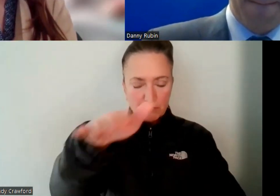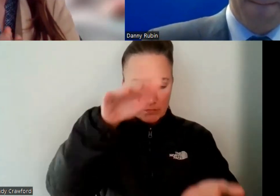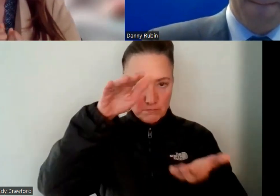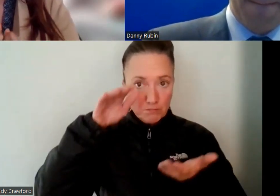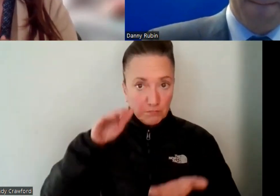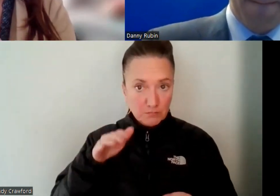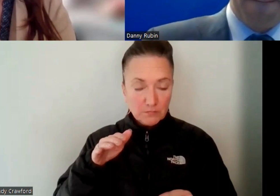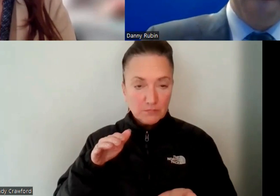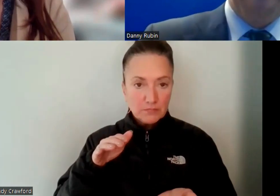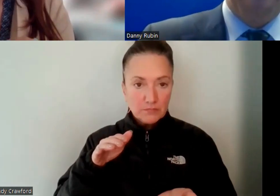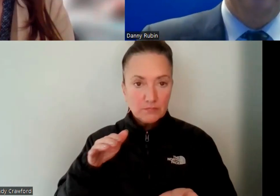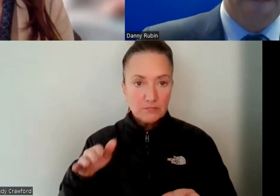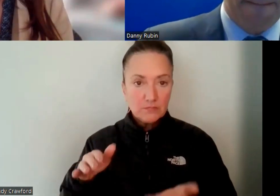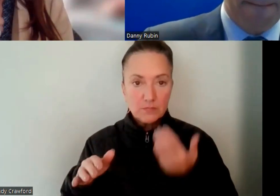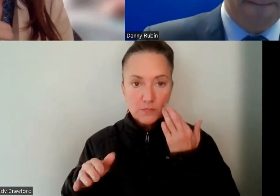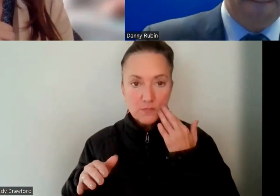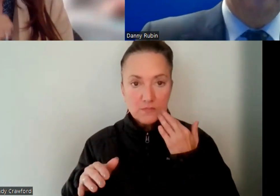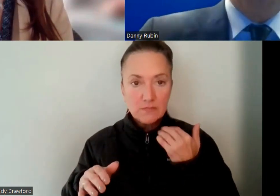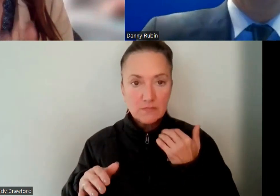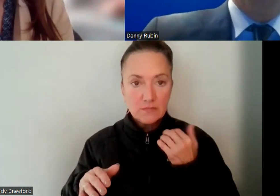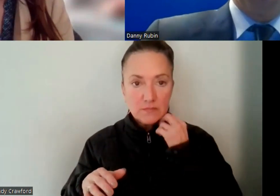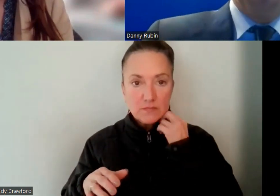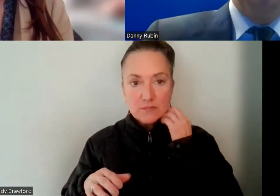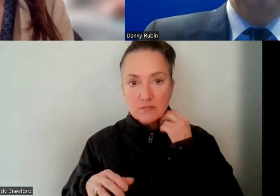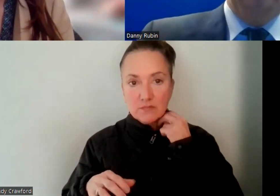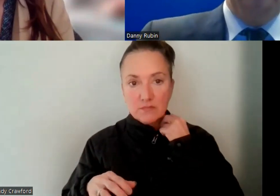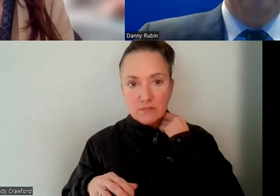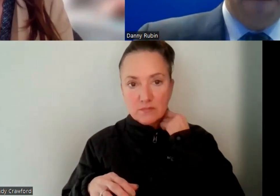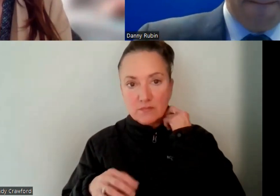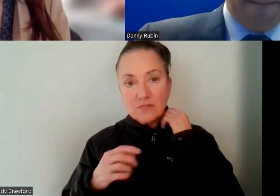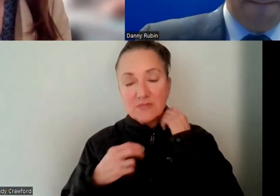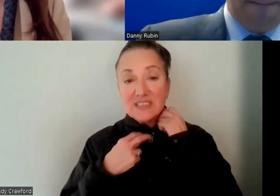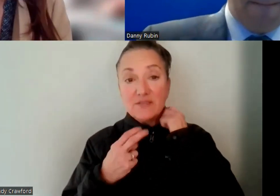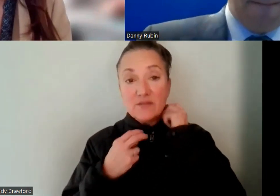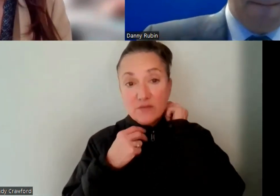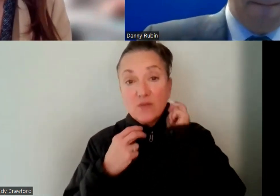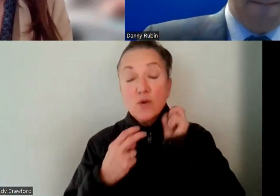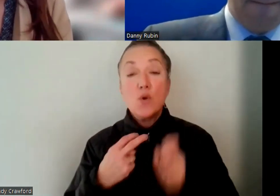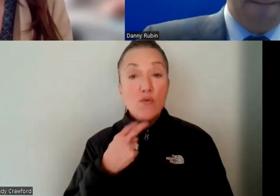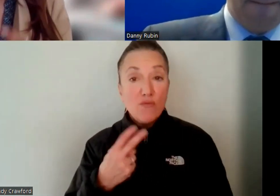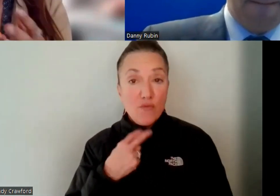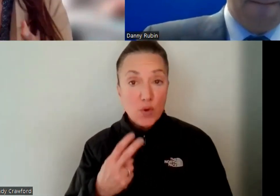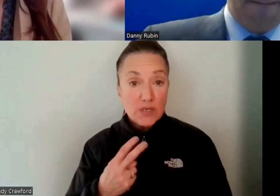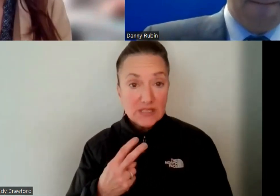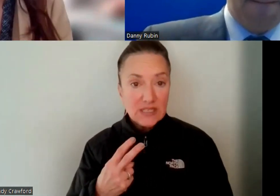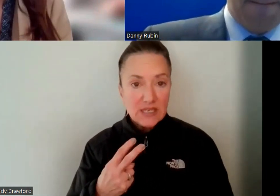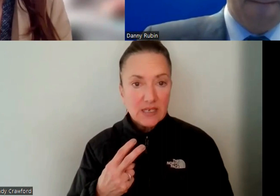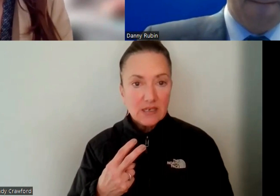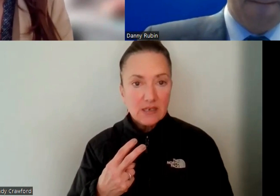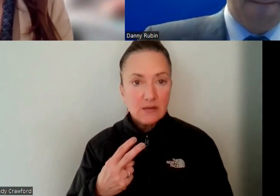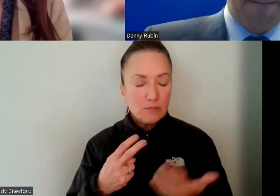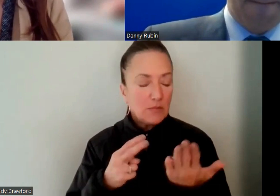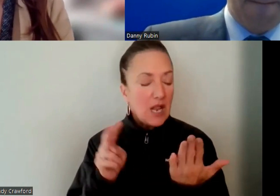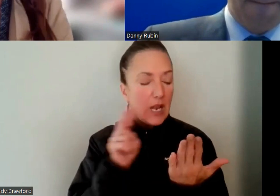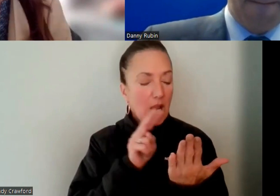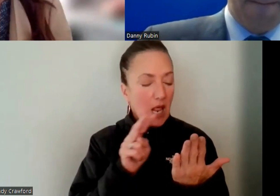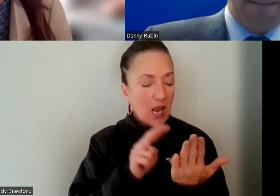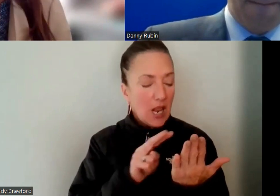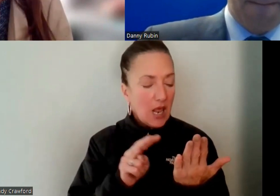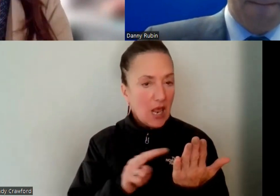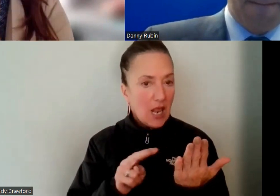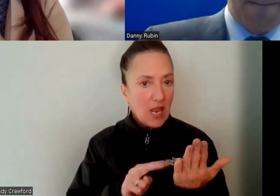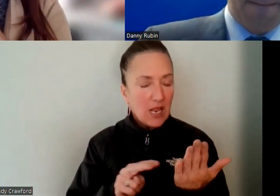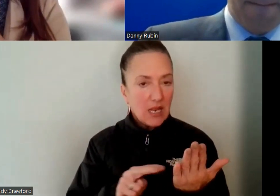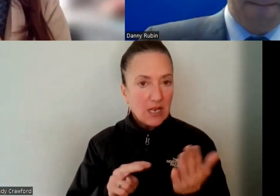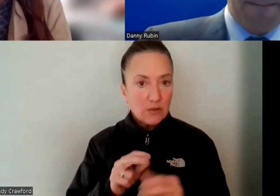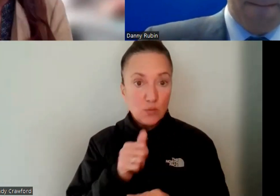front again and started saying out loud the prescription names of the patient. And she flipped on